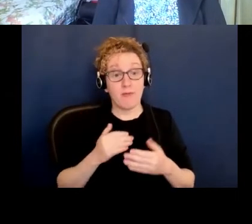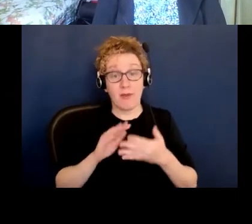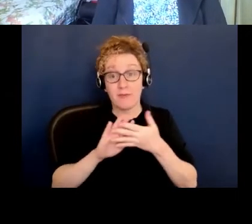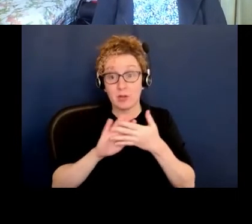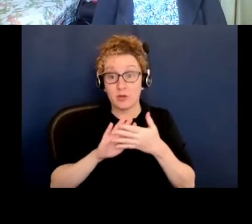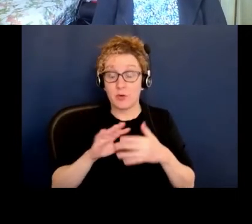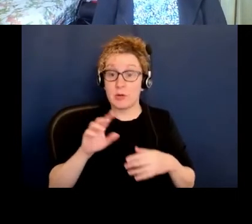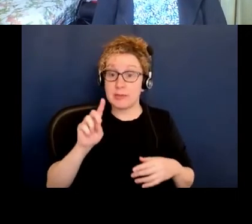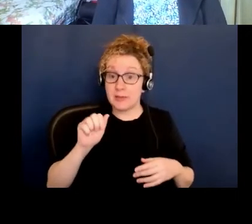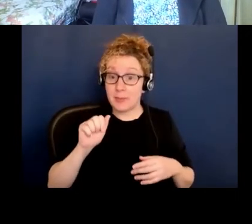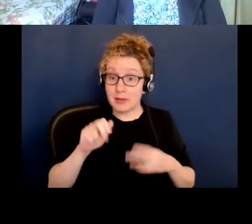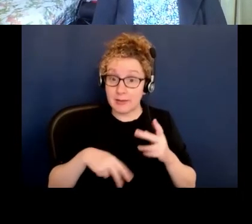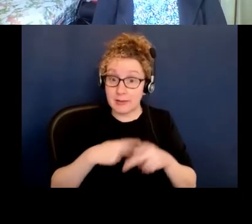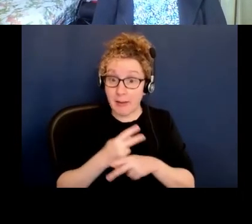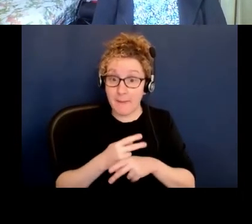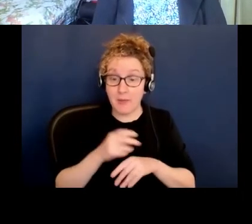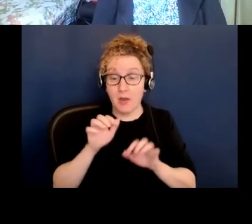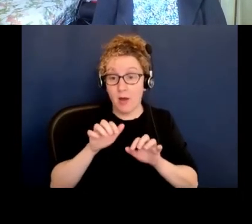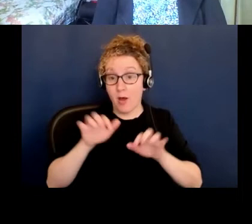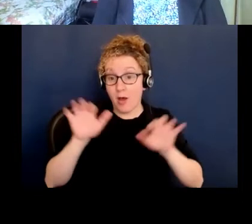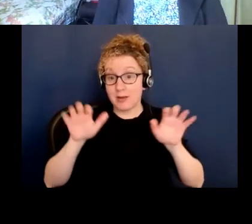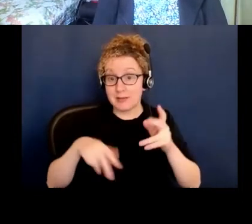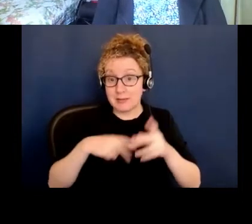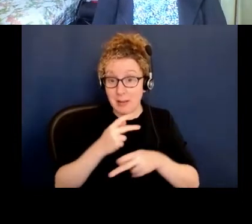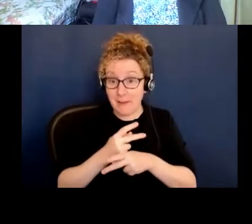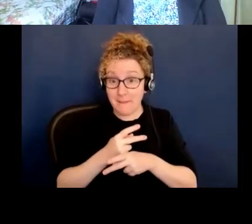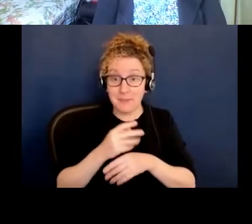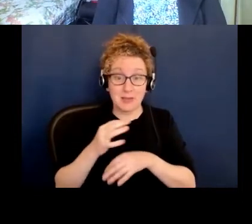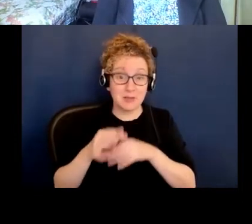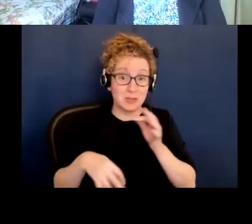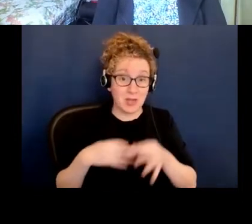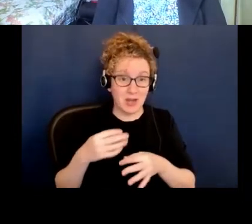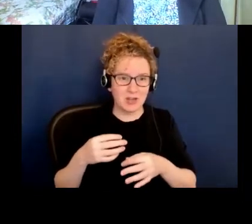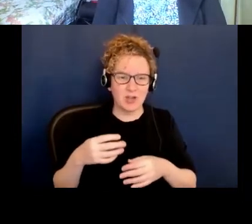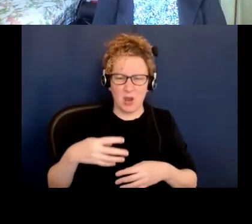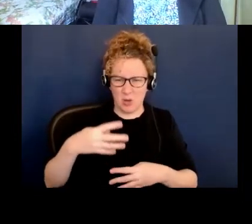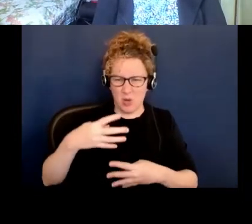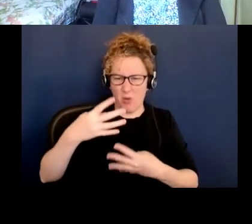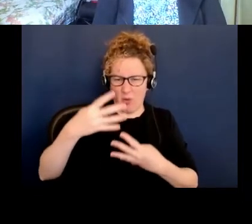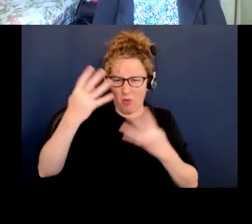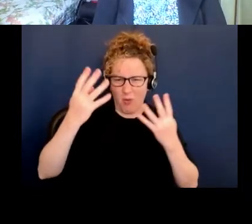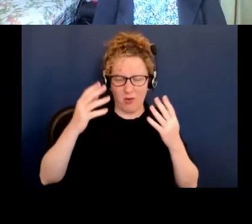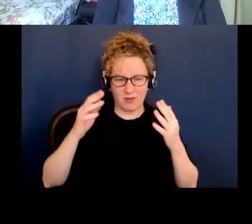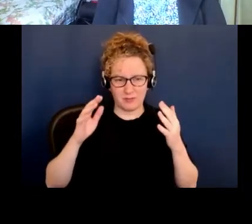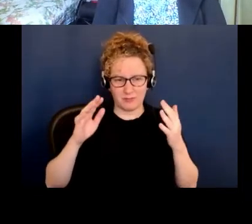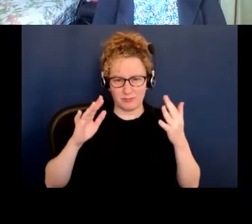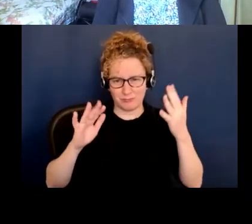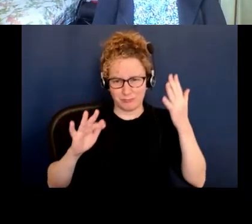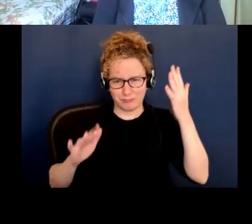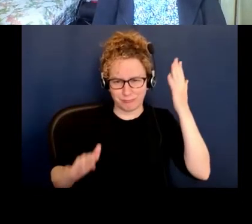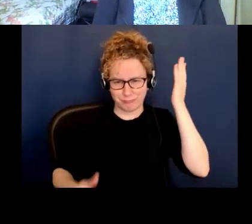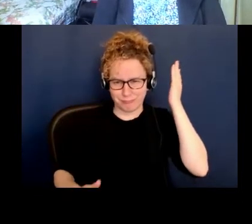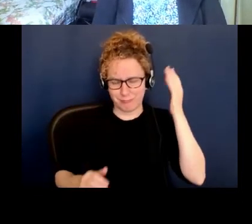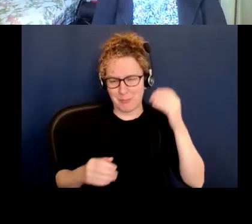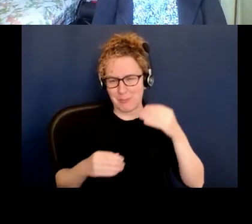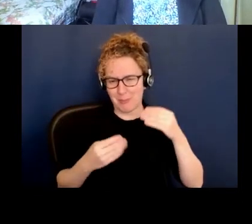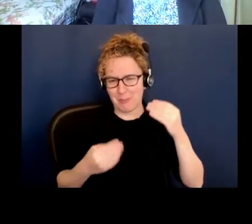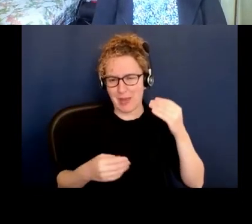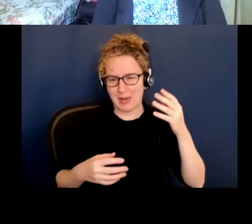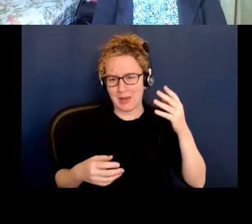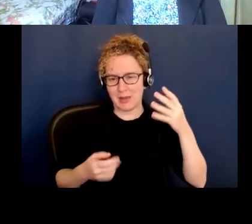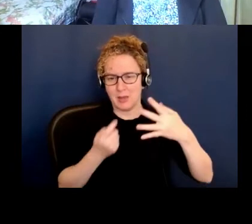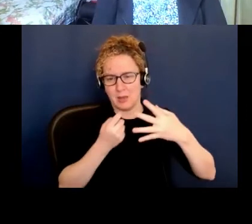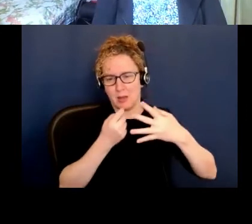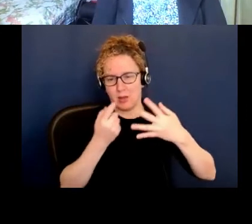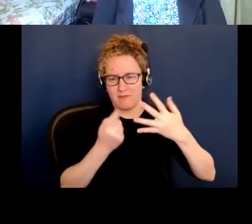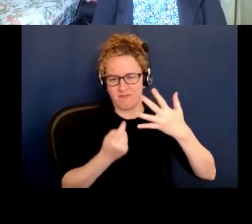type, exchange, and I'm just scrolling down the page to show you the type of filters on